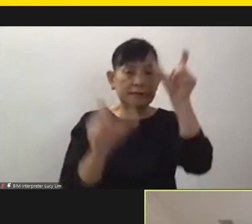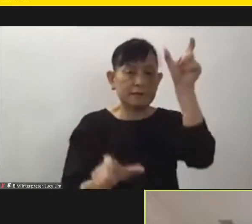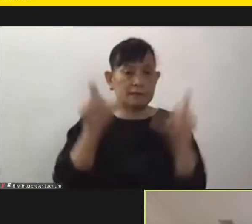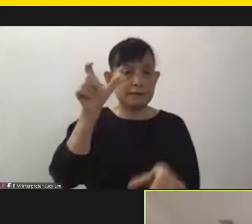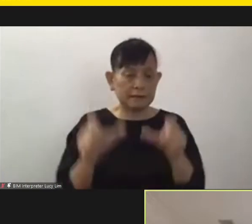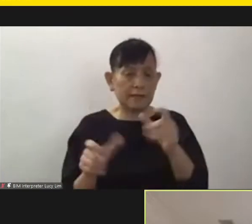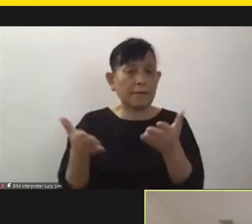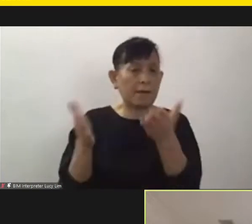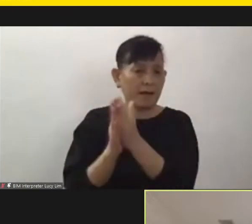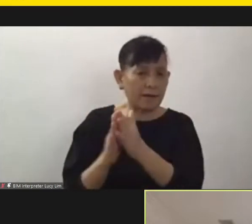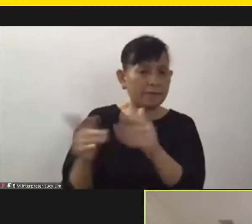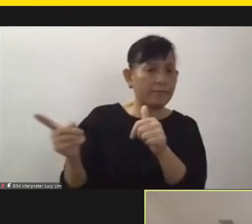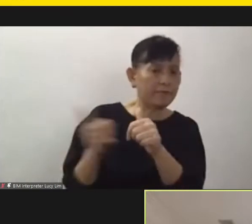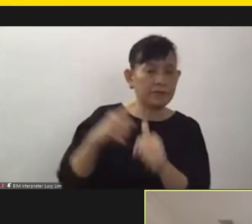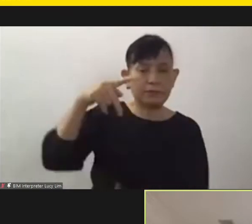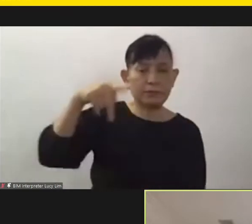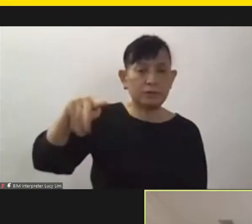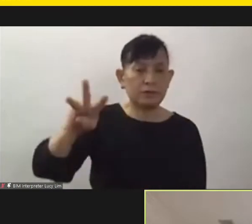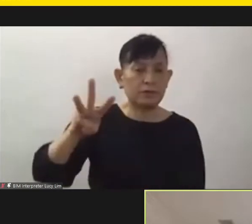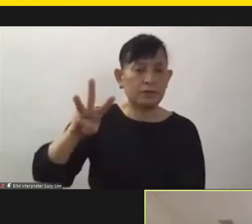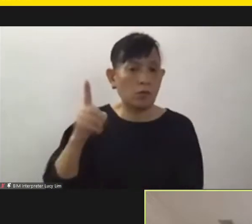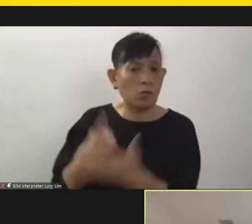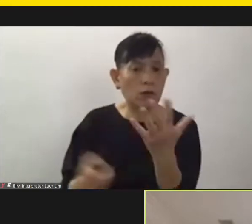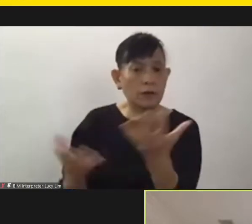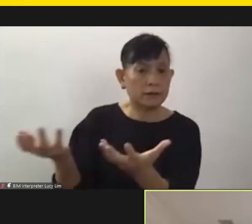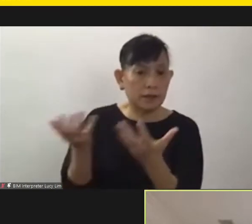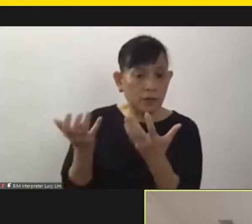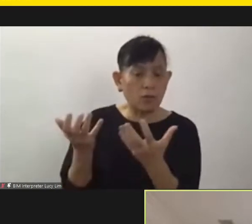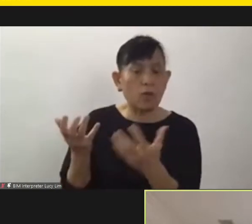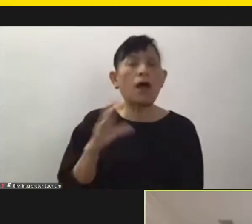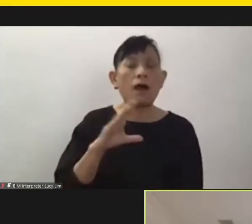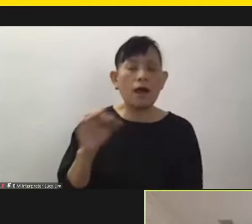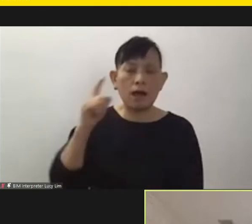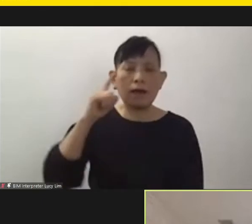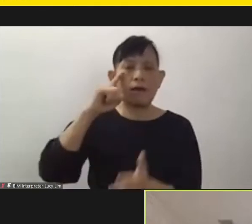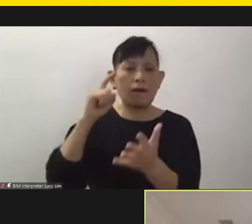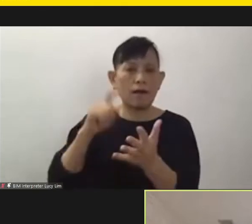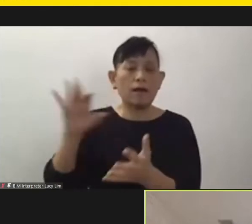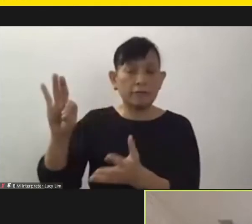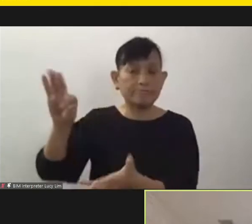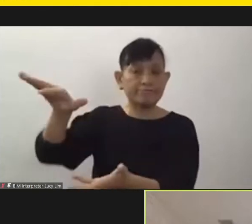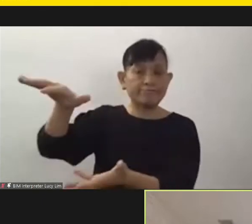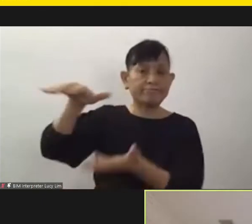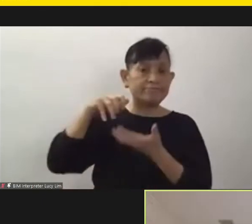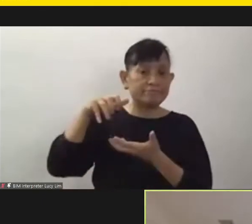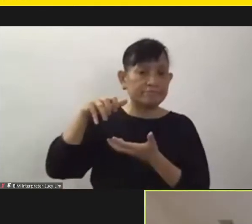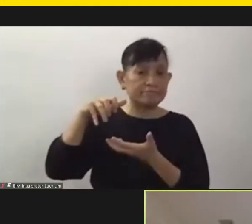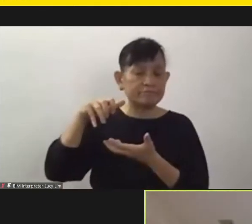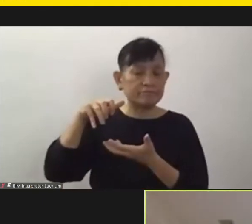with disabilities what they want. And it's something that we need to take note of